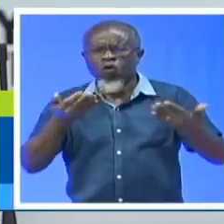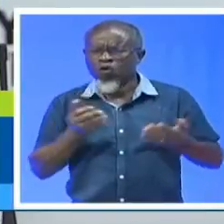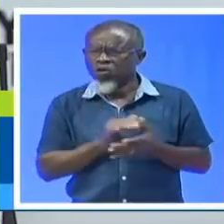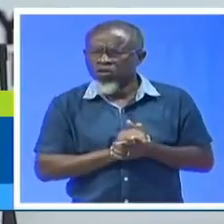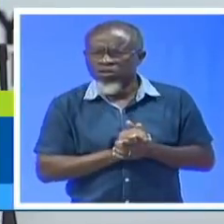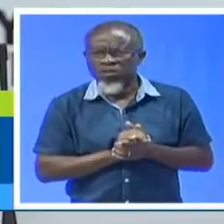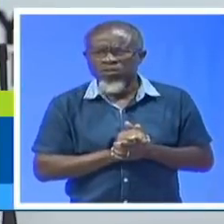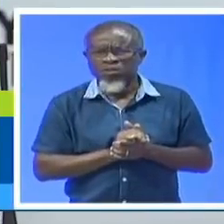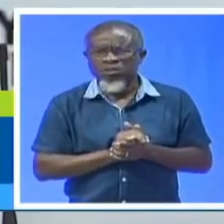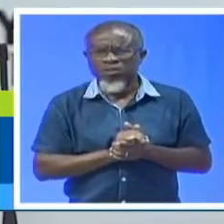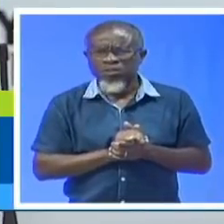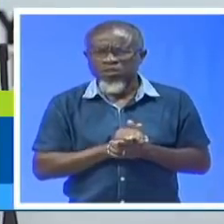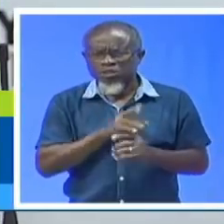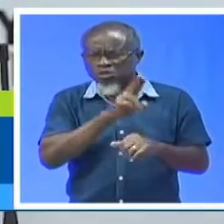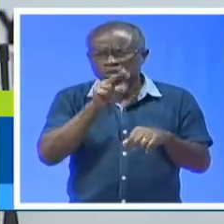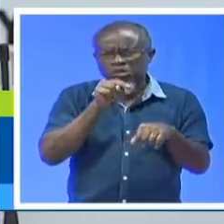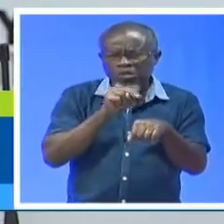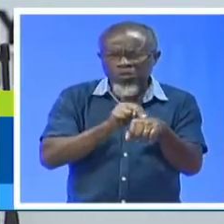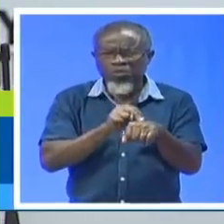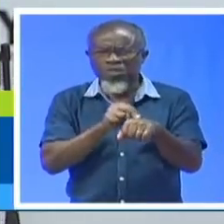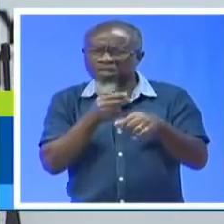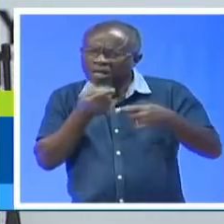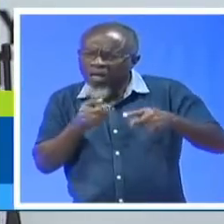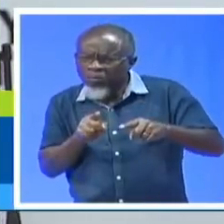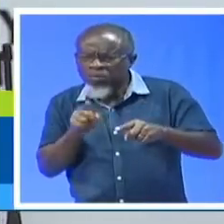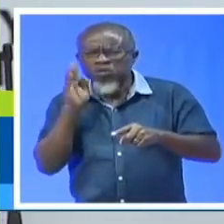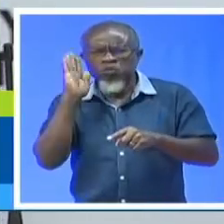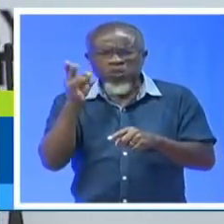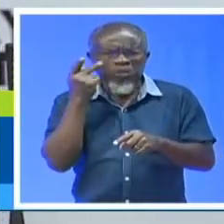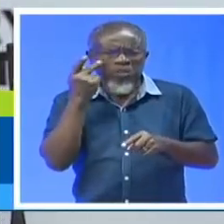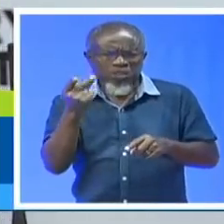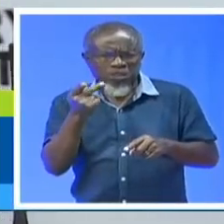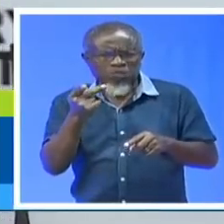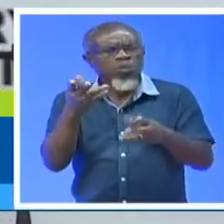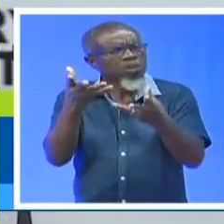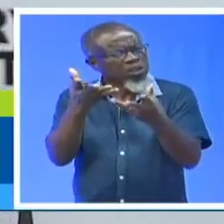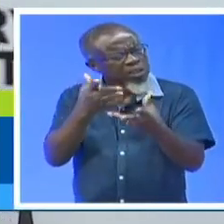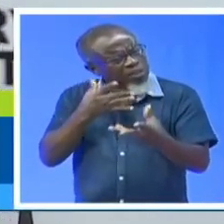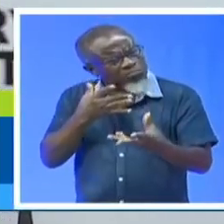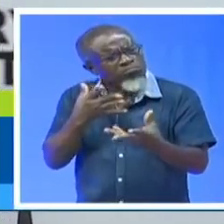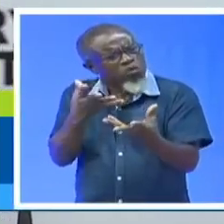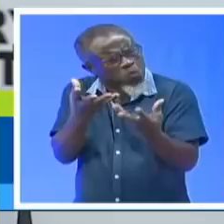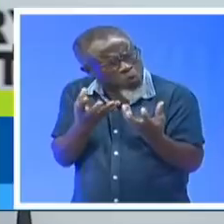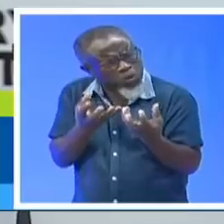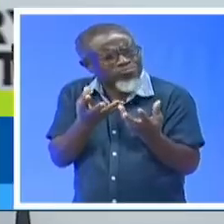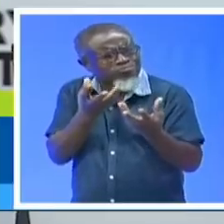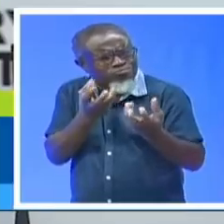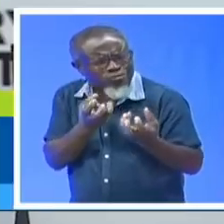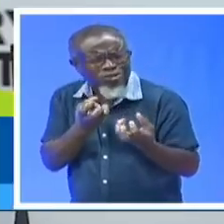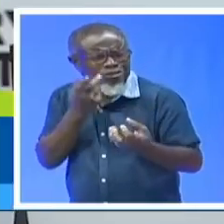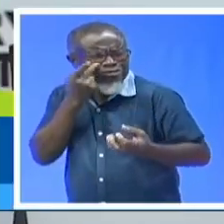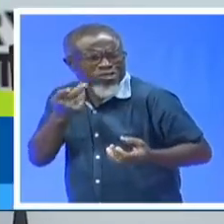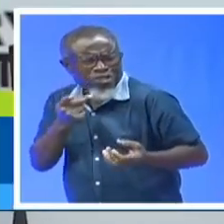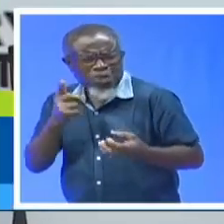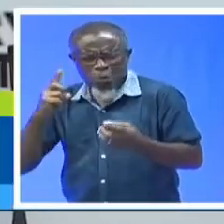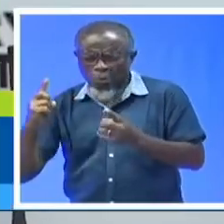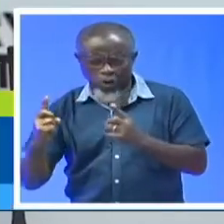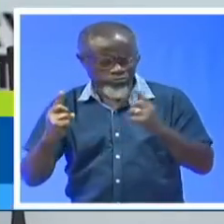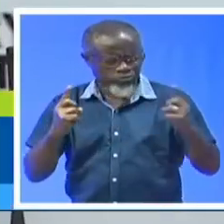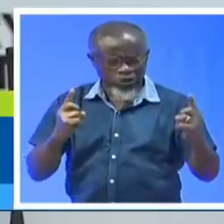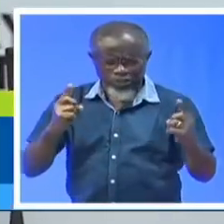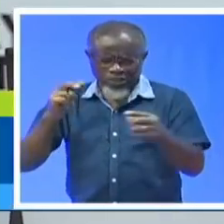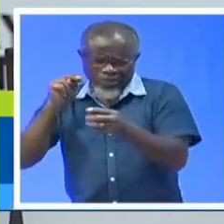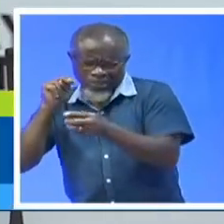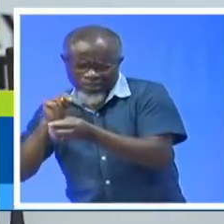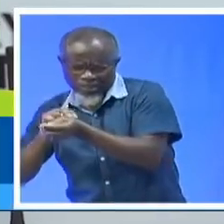in normal circumstances, yes, you would like 1-to-1. We are not in normal times. We are in a pandemic,